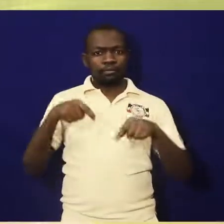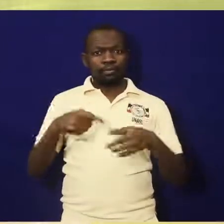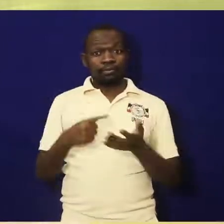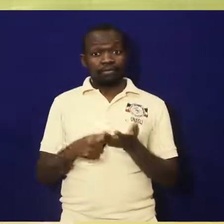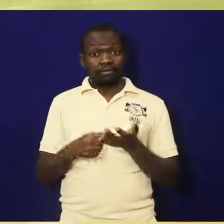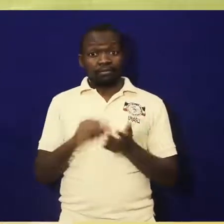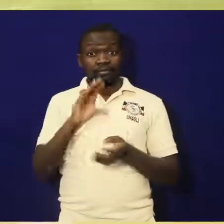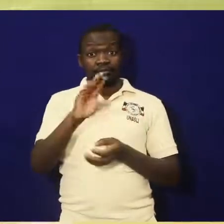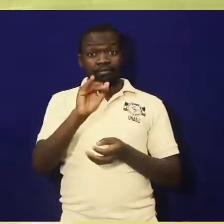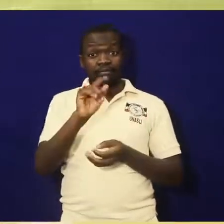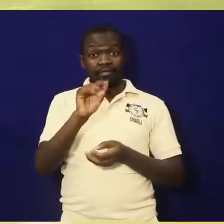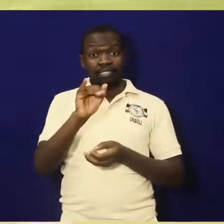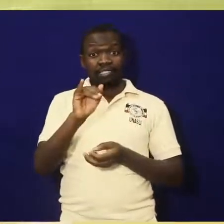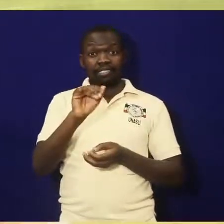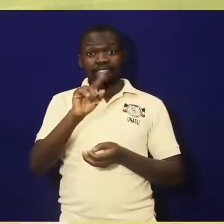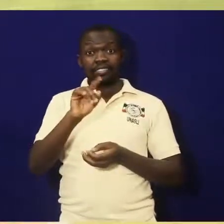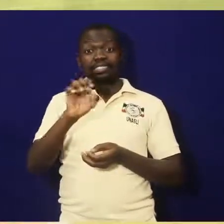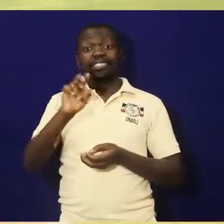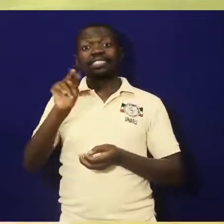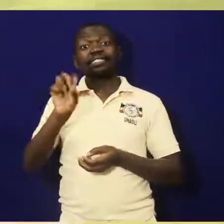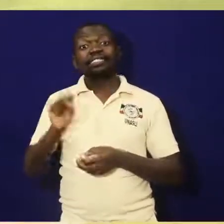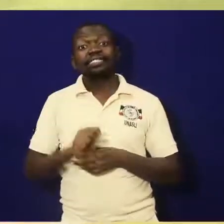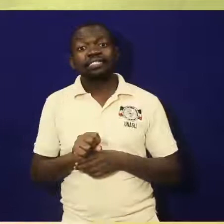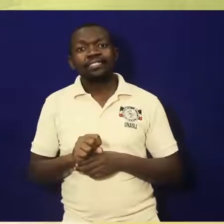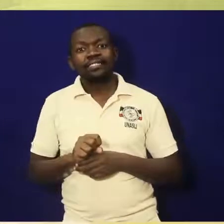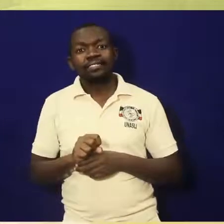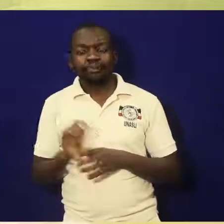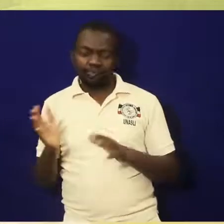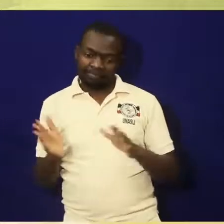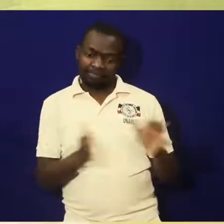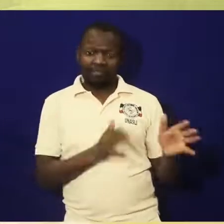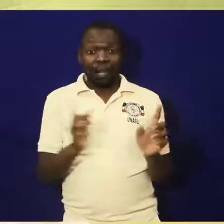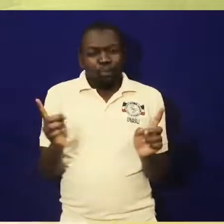Now, briefly, what is political education?